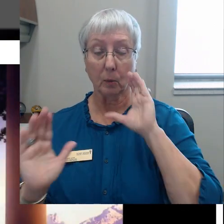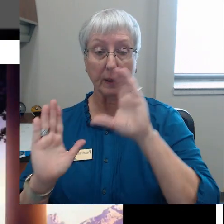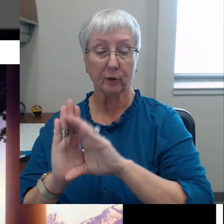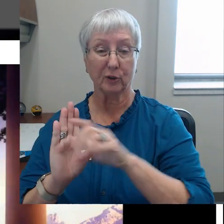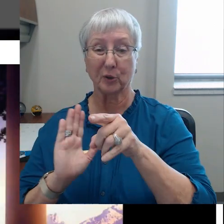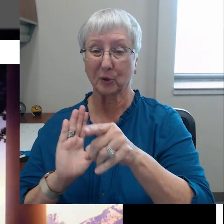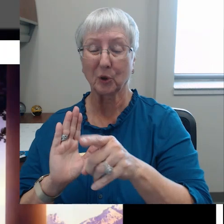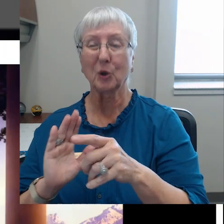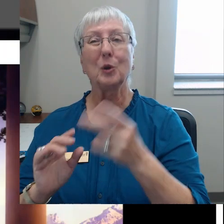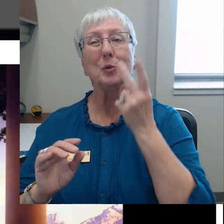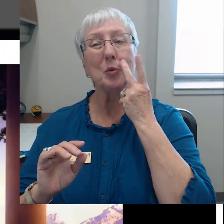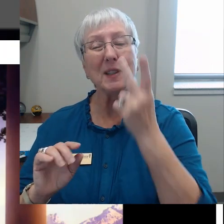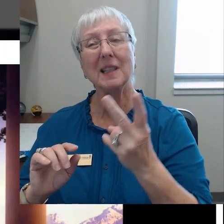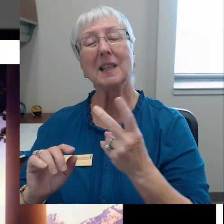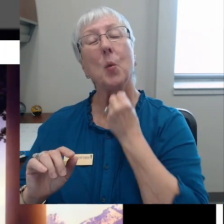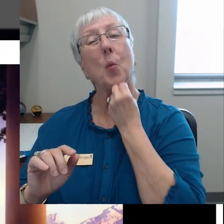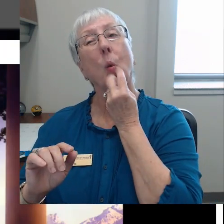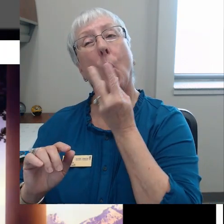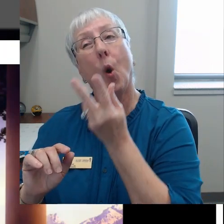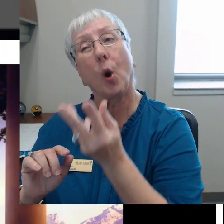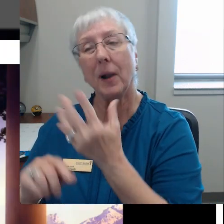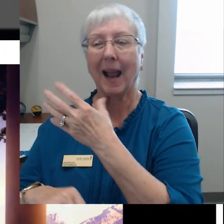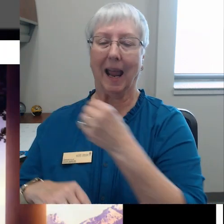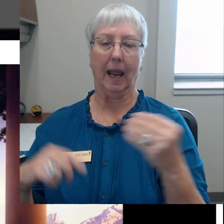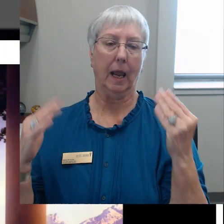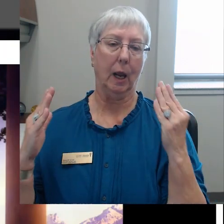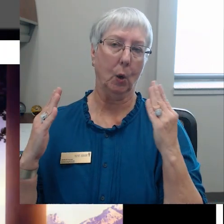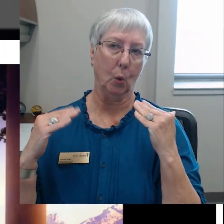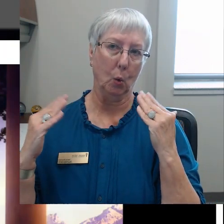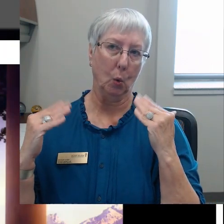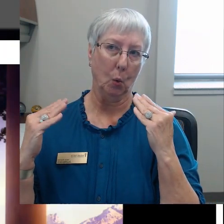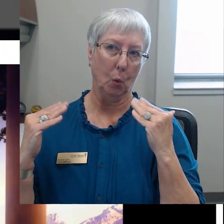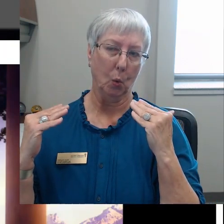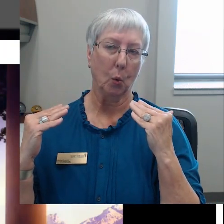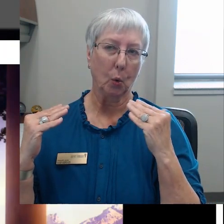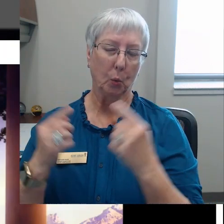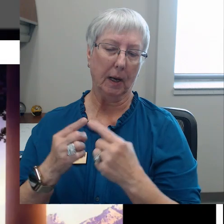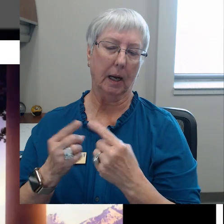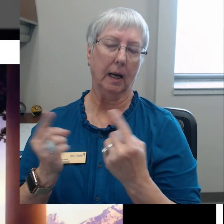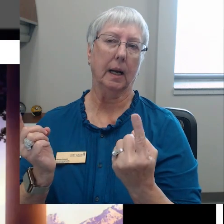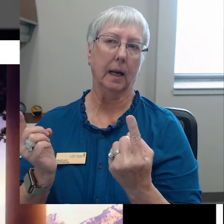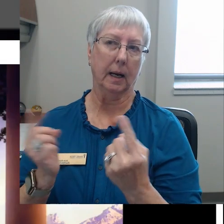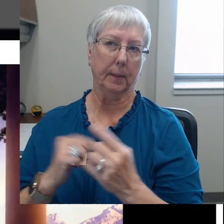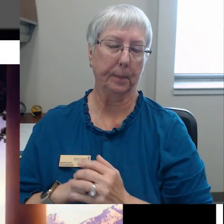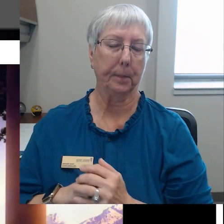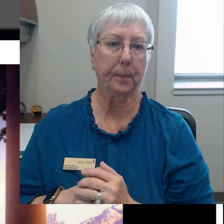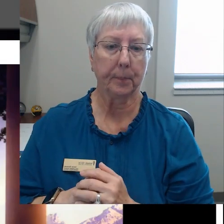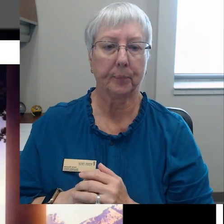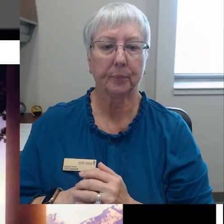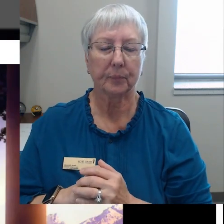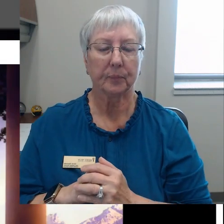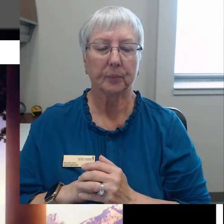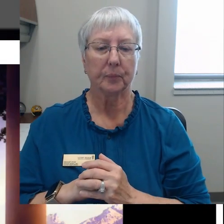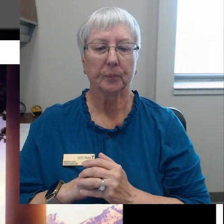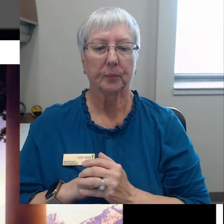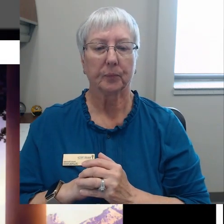which uses warm light, provides a greater variation with the contrasting complement in the shadow color.